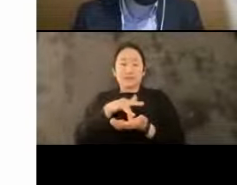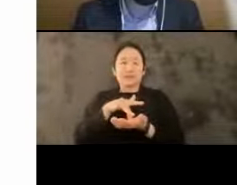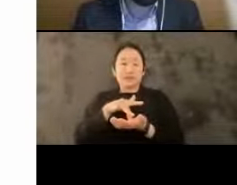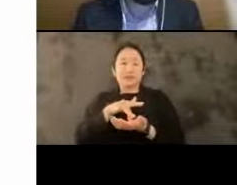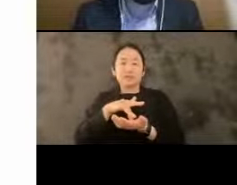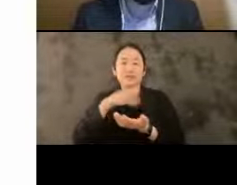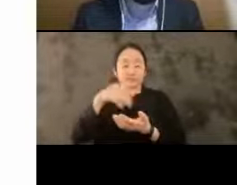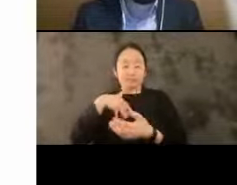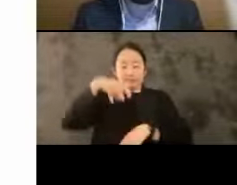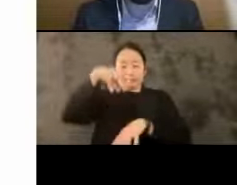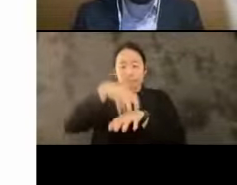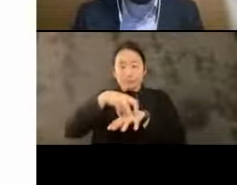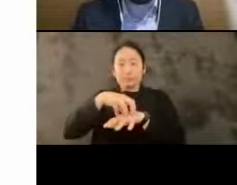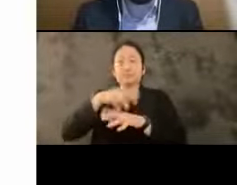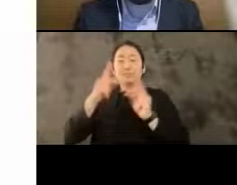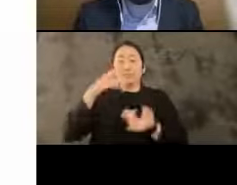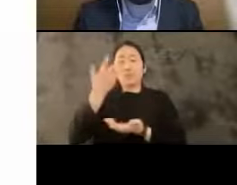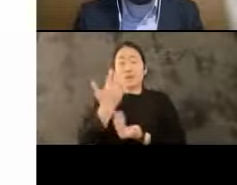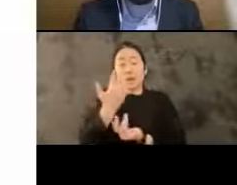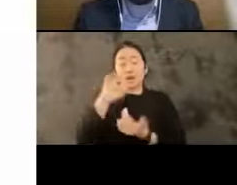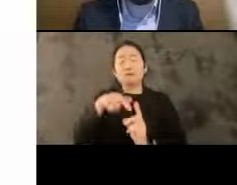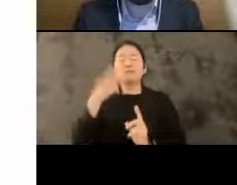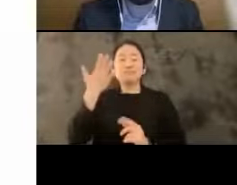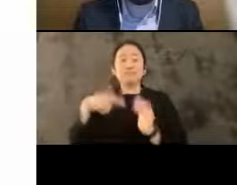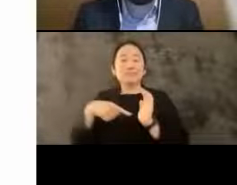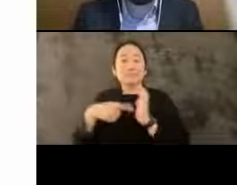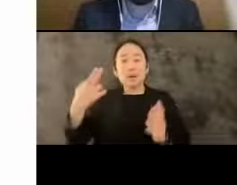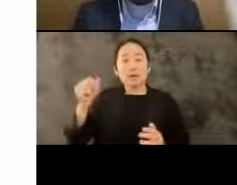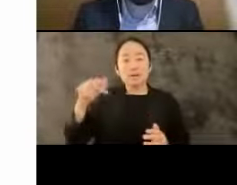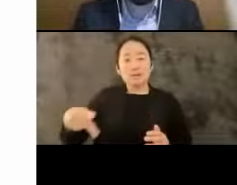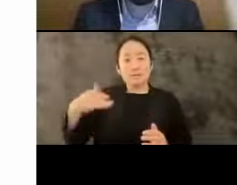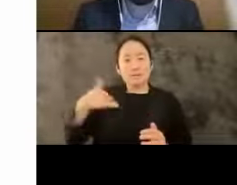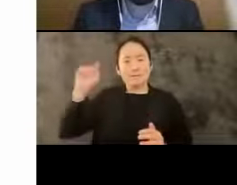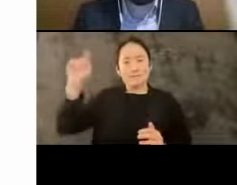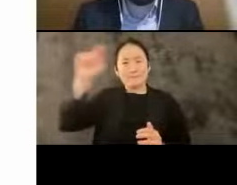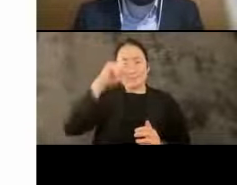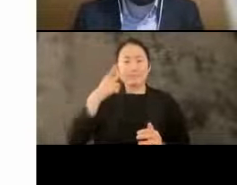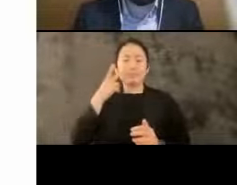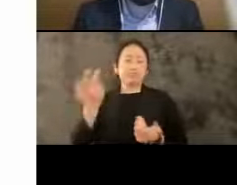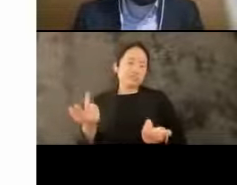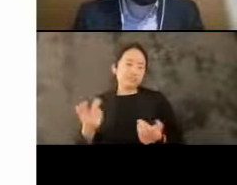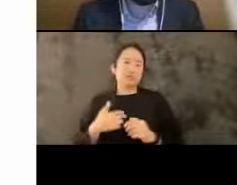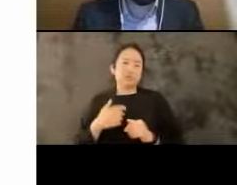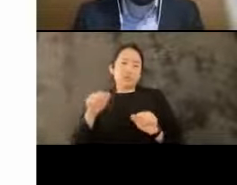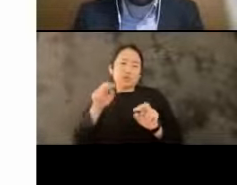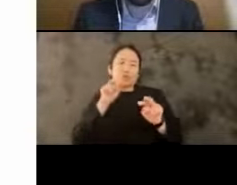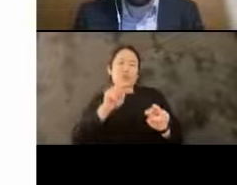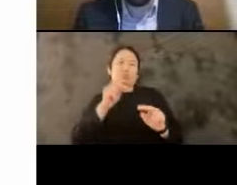a, you know, an example that can be looked at as well to sort of just see how that, you know, geometrically works.